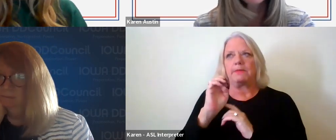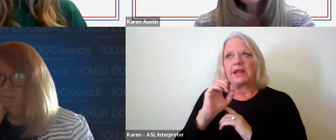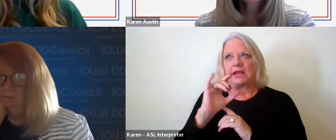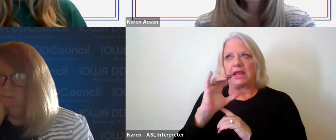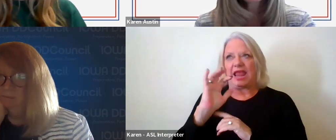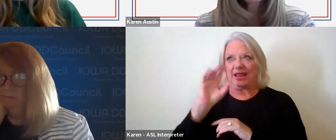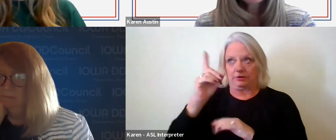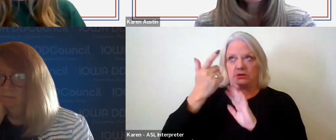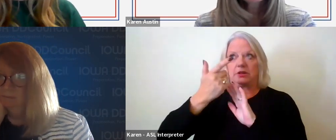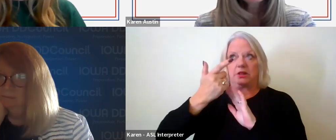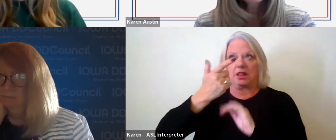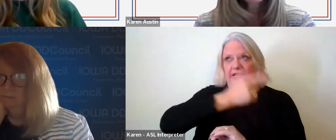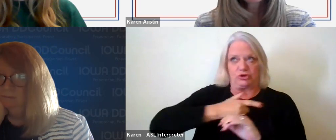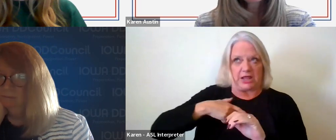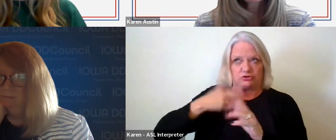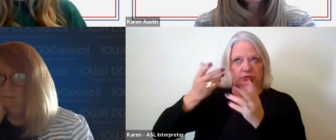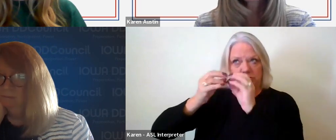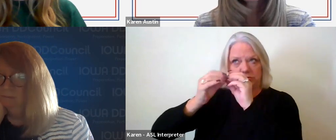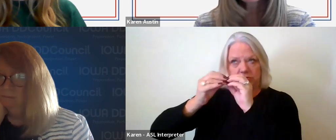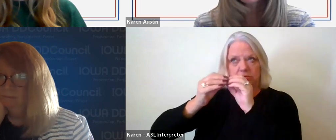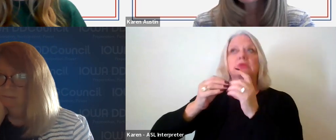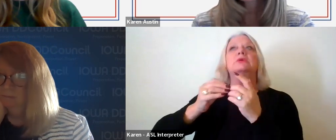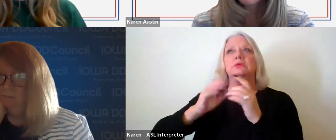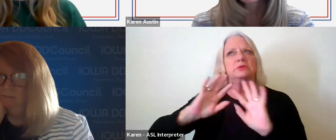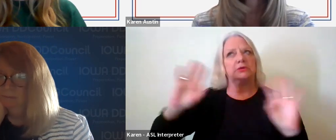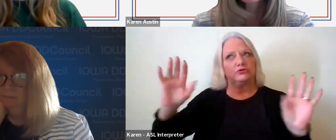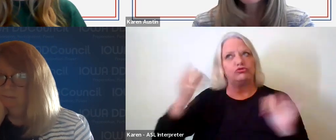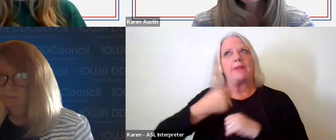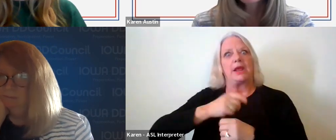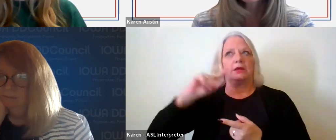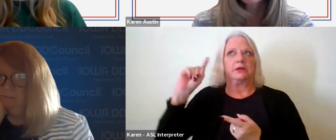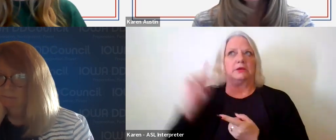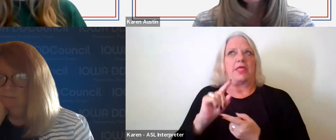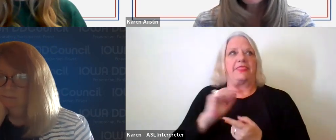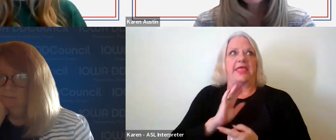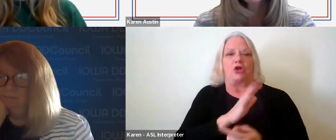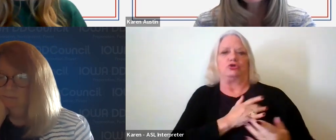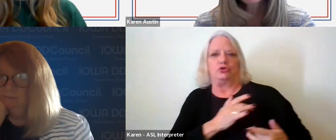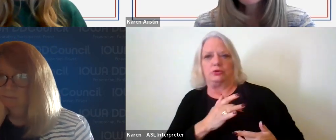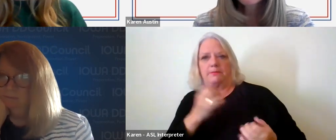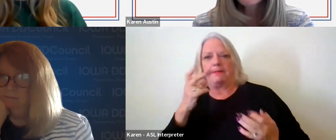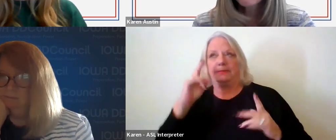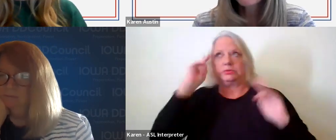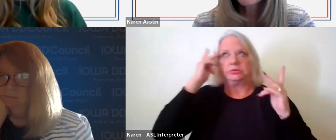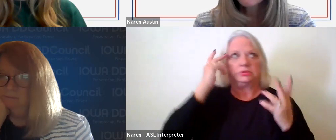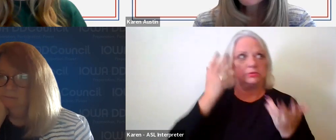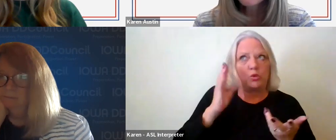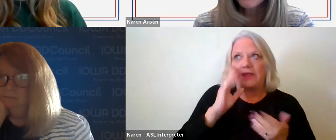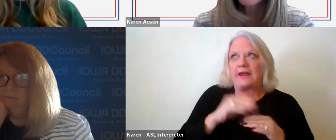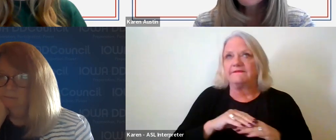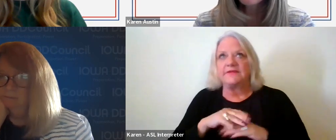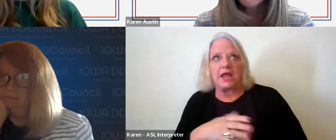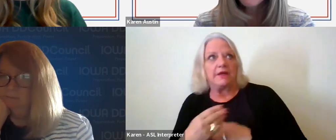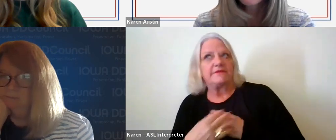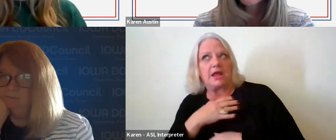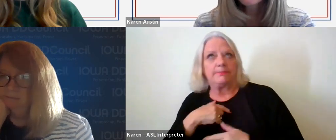the legislature to really, you know, mitigate that concern, because people saw that as a concern. So what we've done is